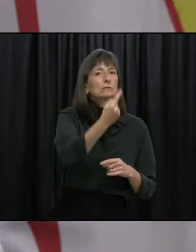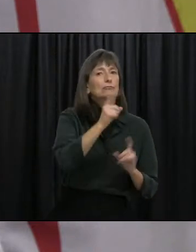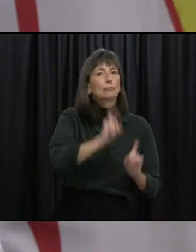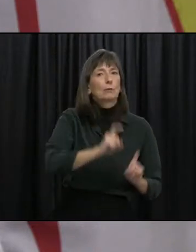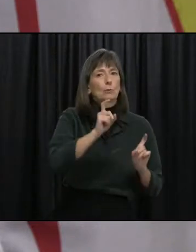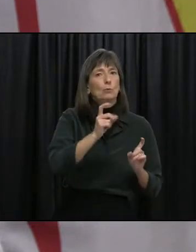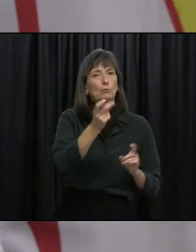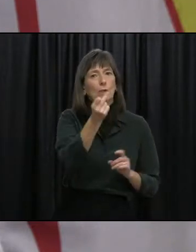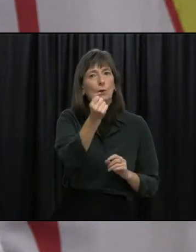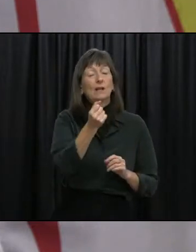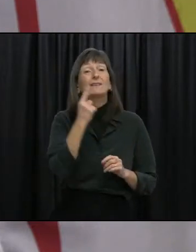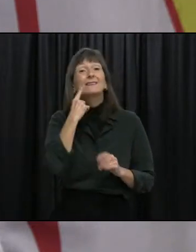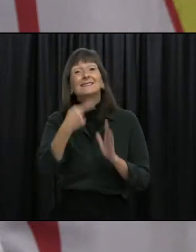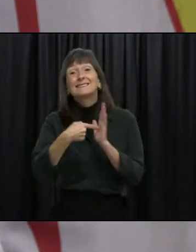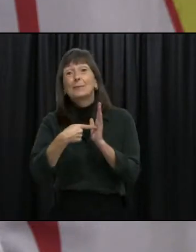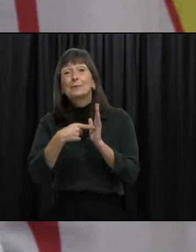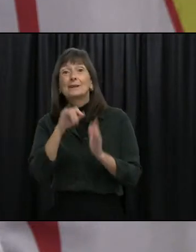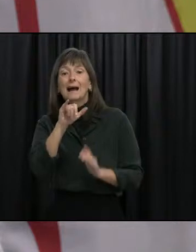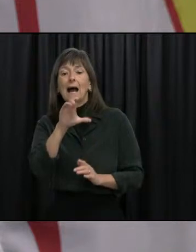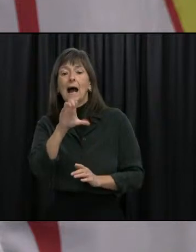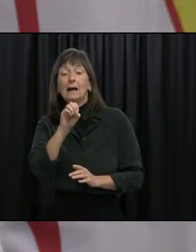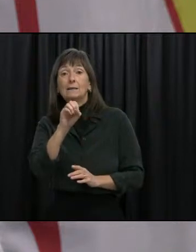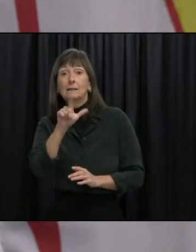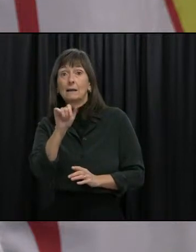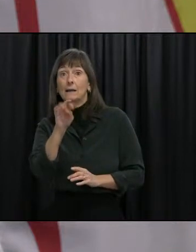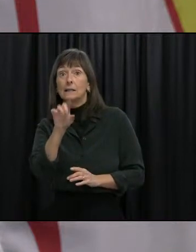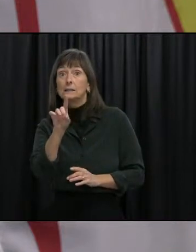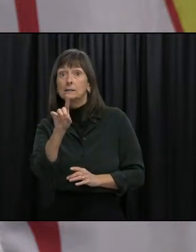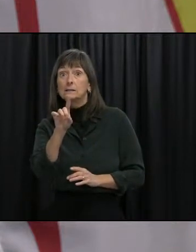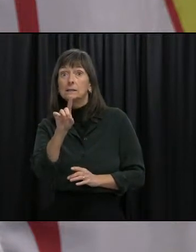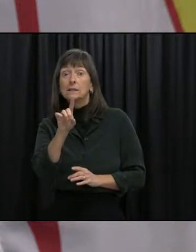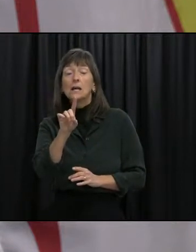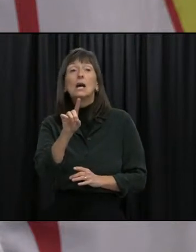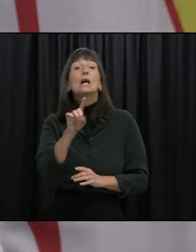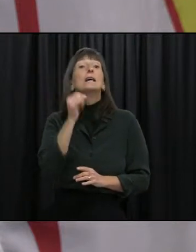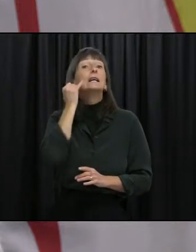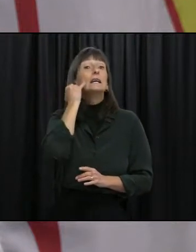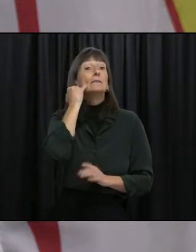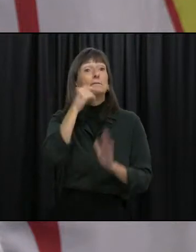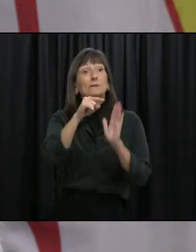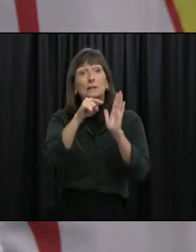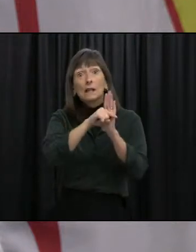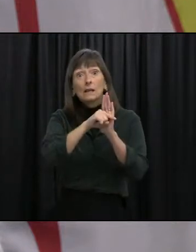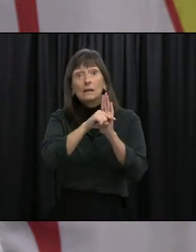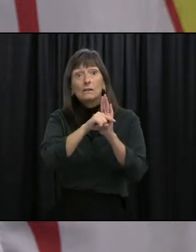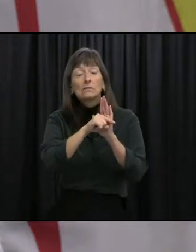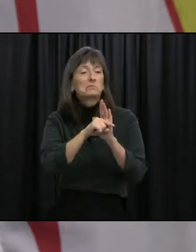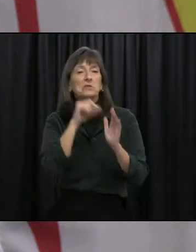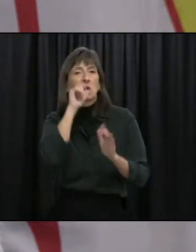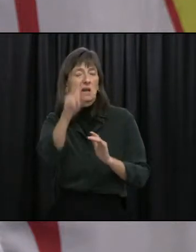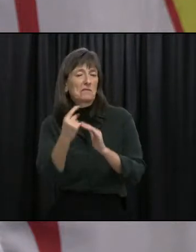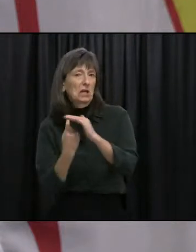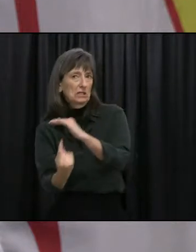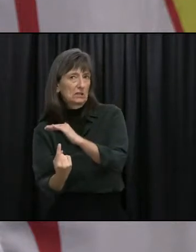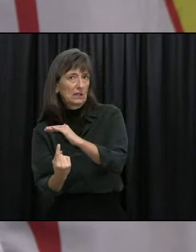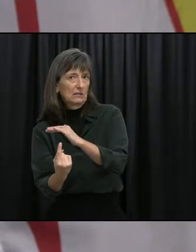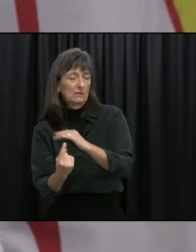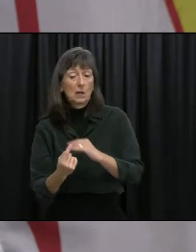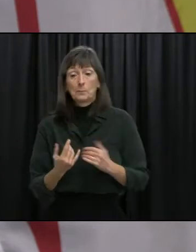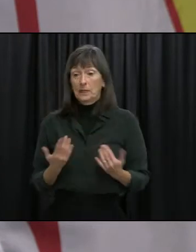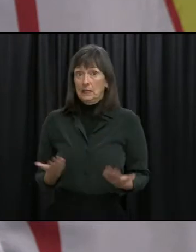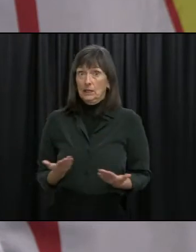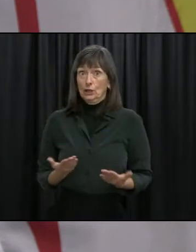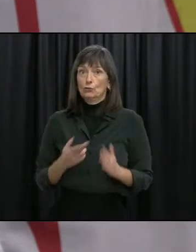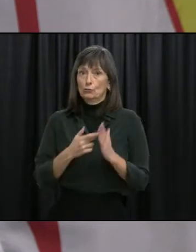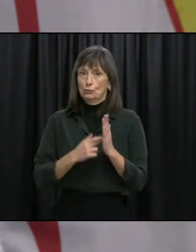Iceland, initially they had let people not isolate if they had a negative test. So right now we're isolating people, so